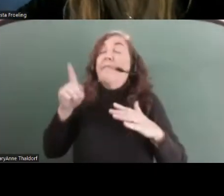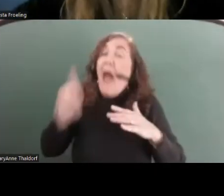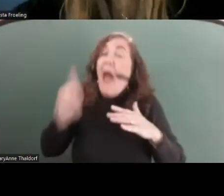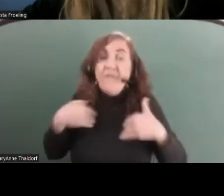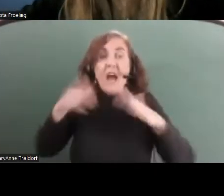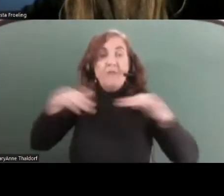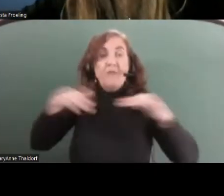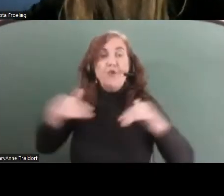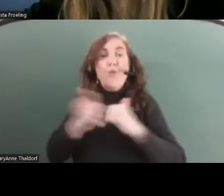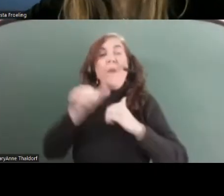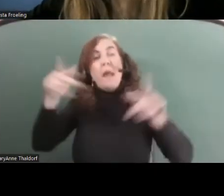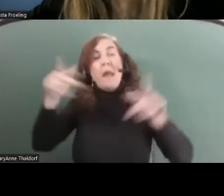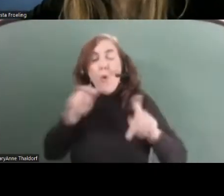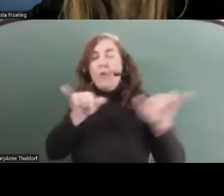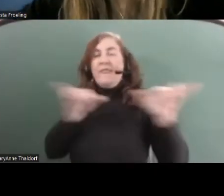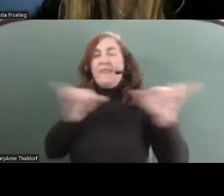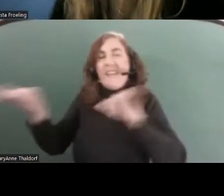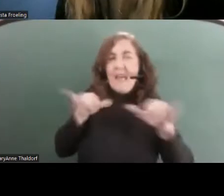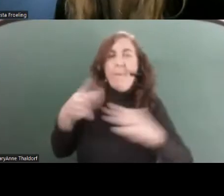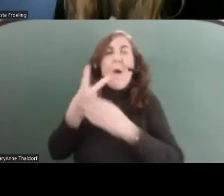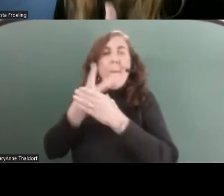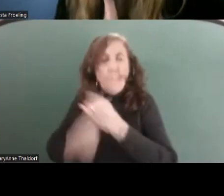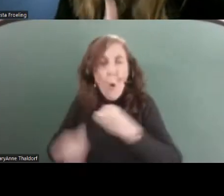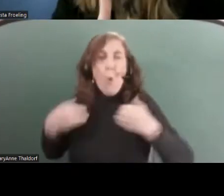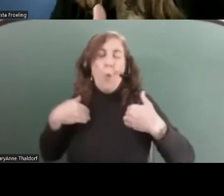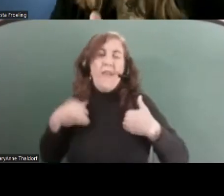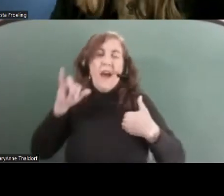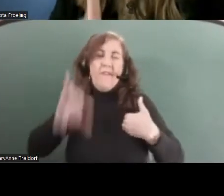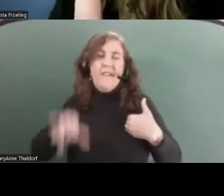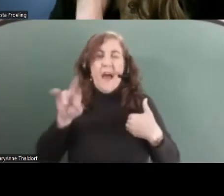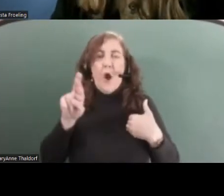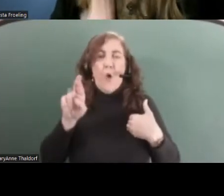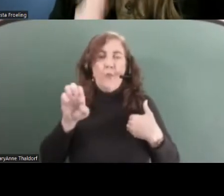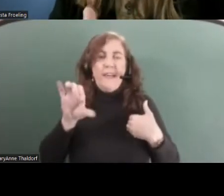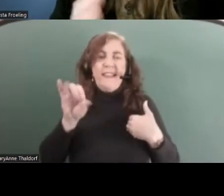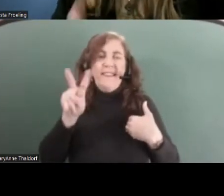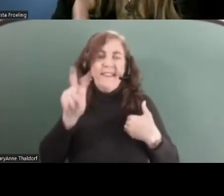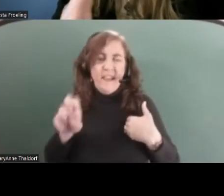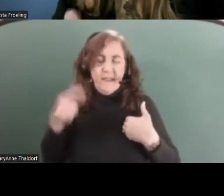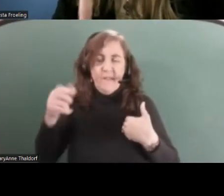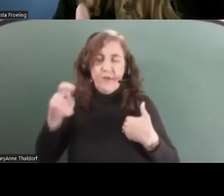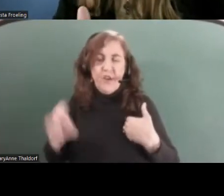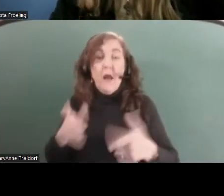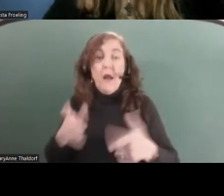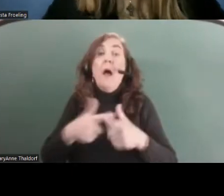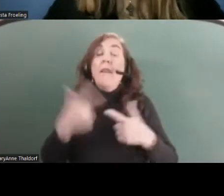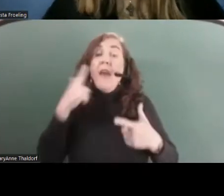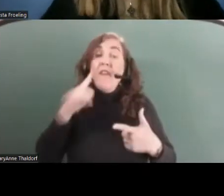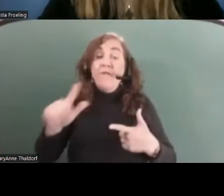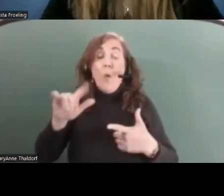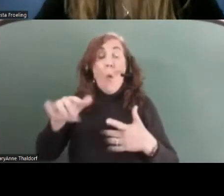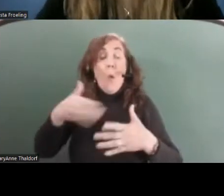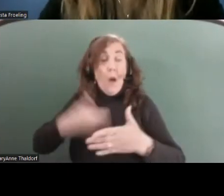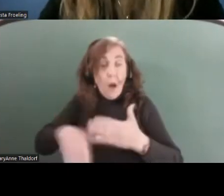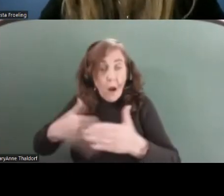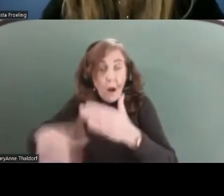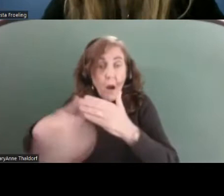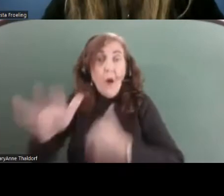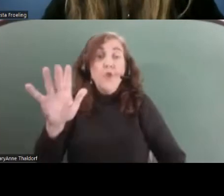for recessive deafness, for each pregnancy, there's a 25% chance that they'll